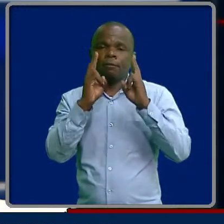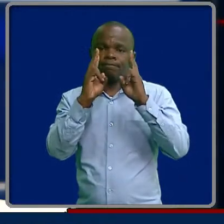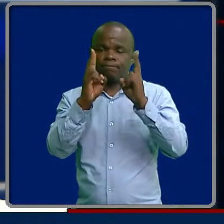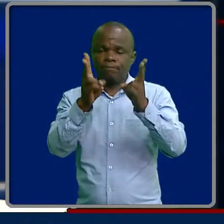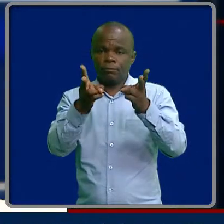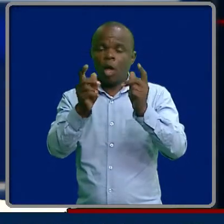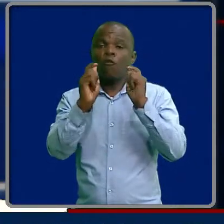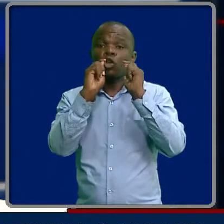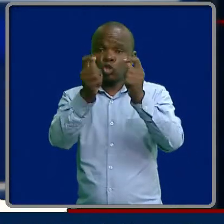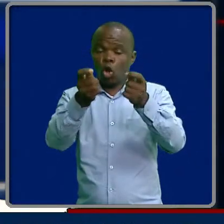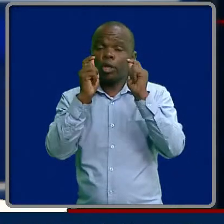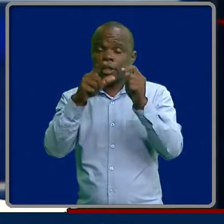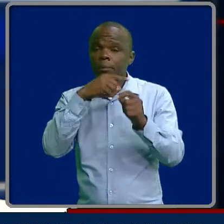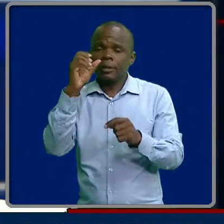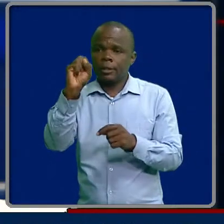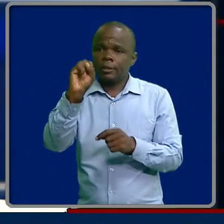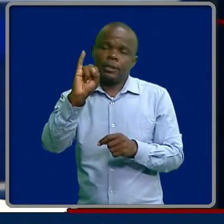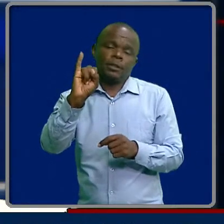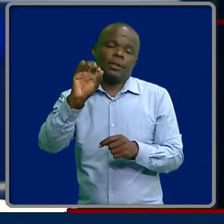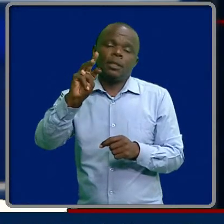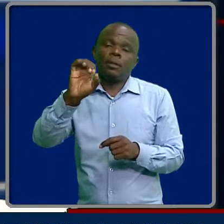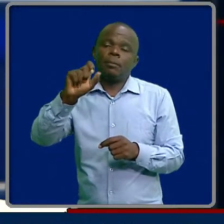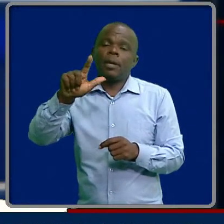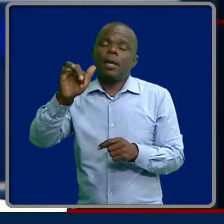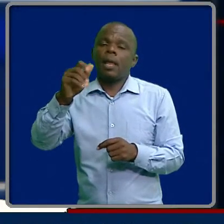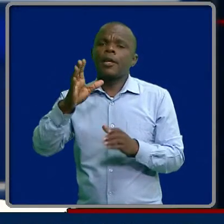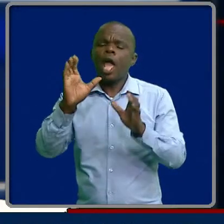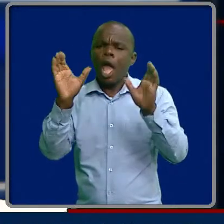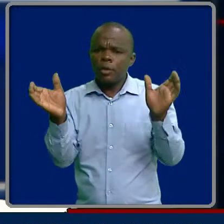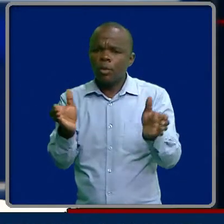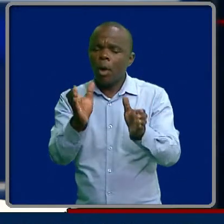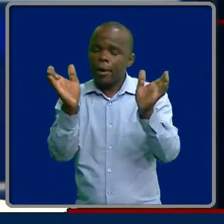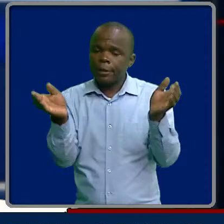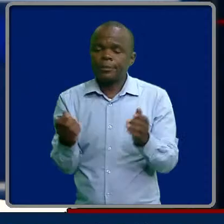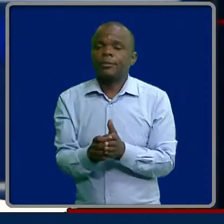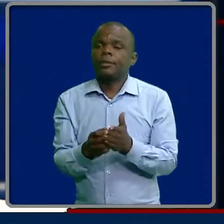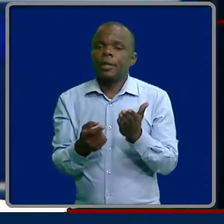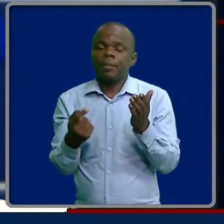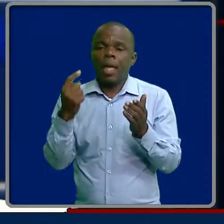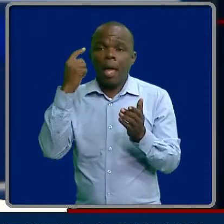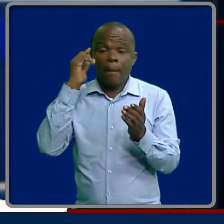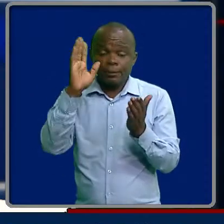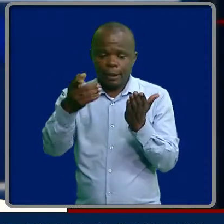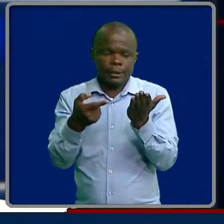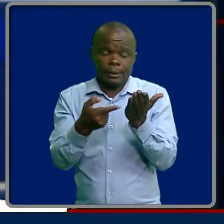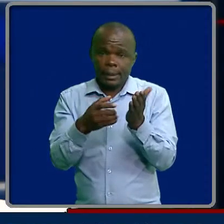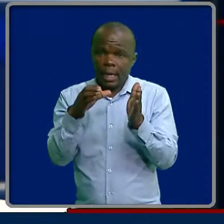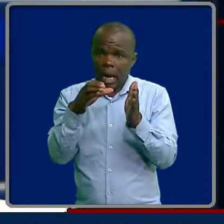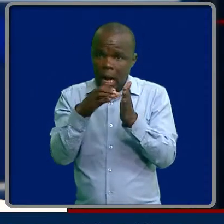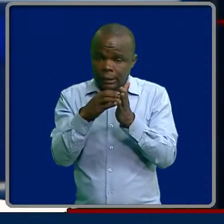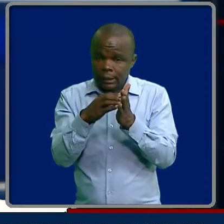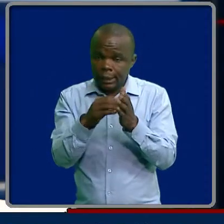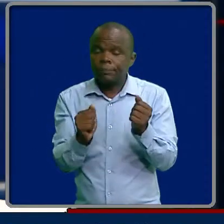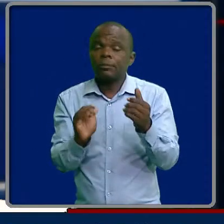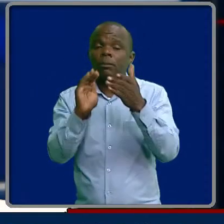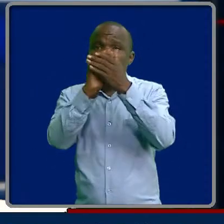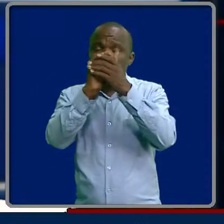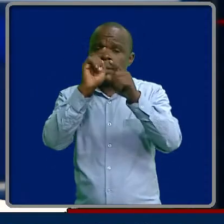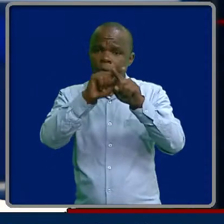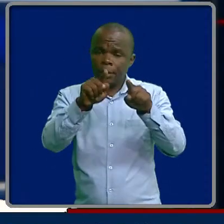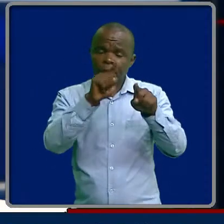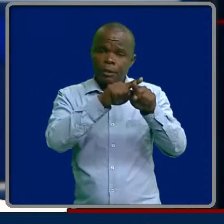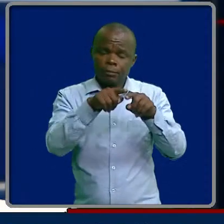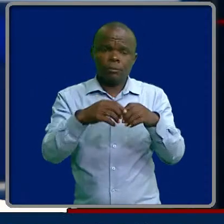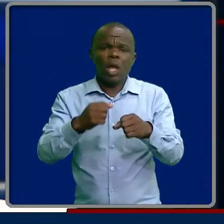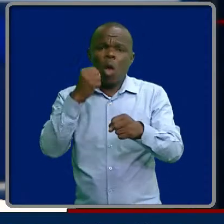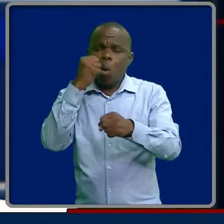has encouraged the Pikes Peak Town Council, together with its stakeholders, to practice responsible tourism while ensuring that it